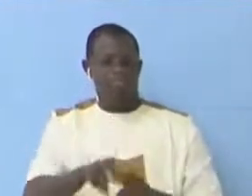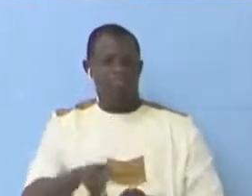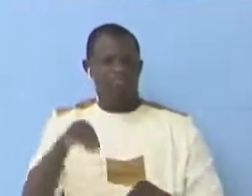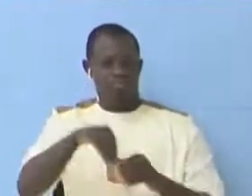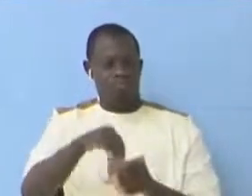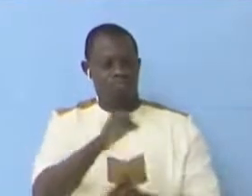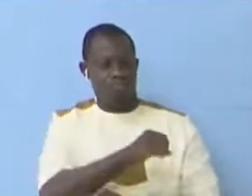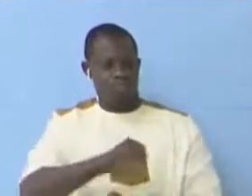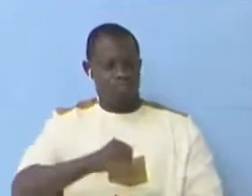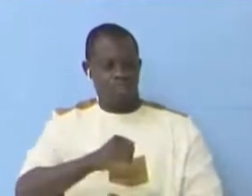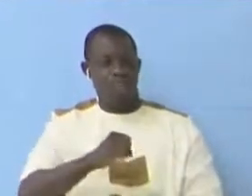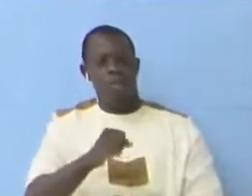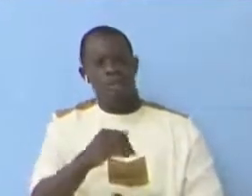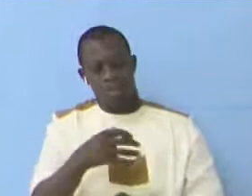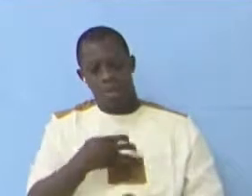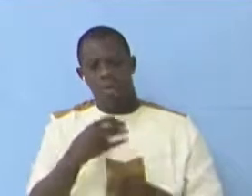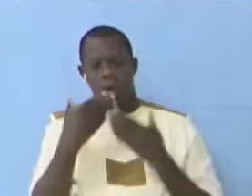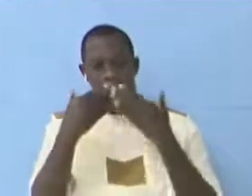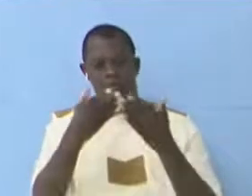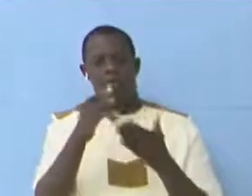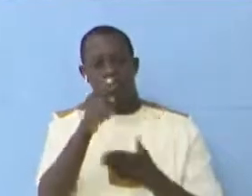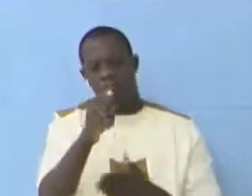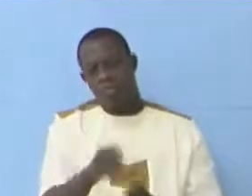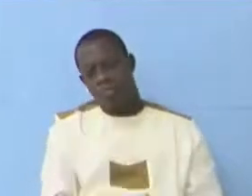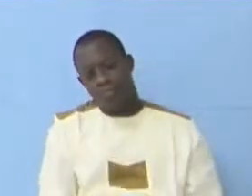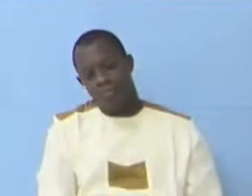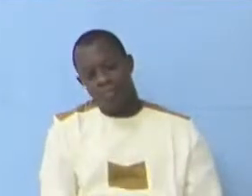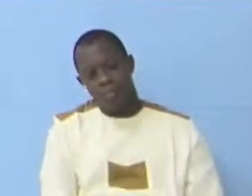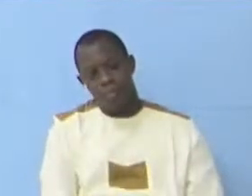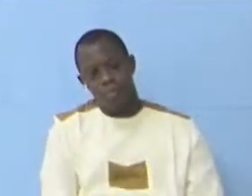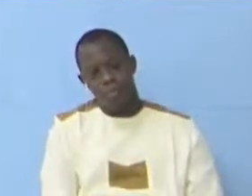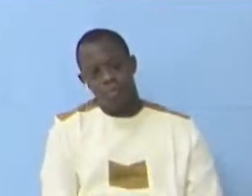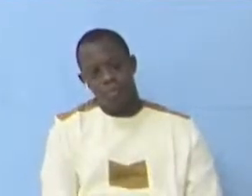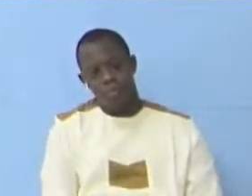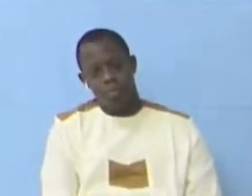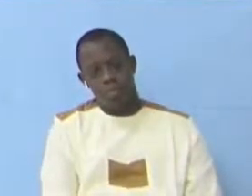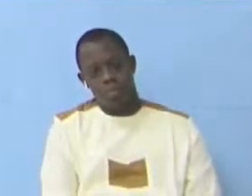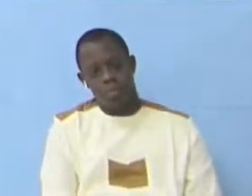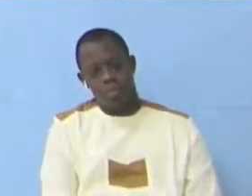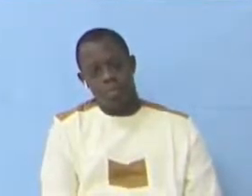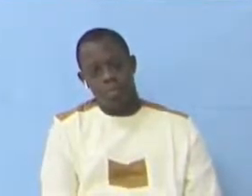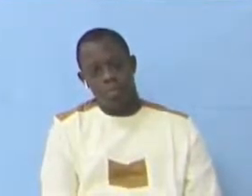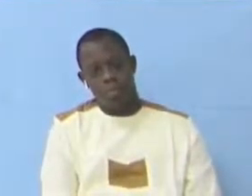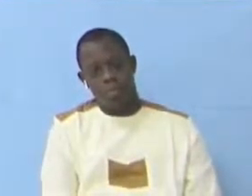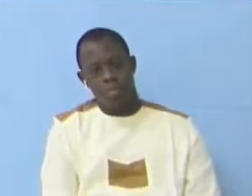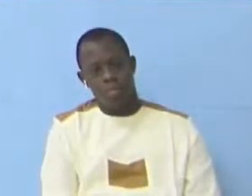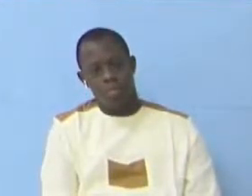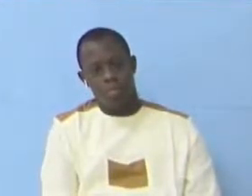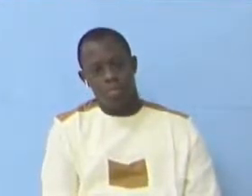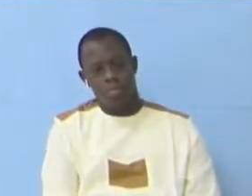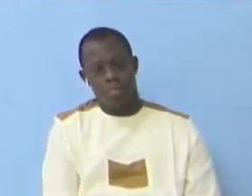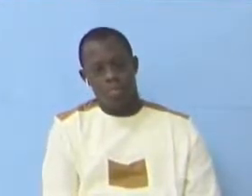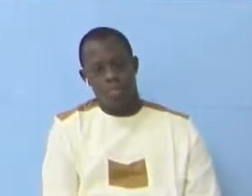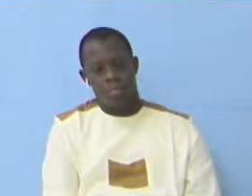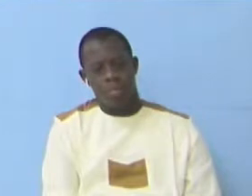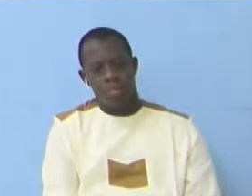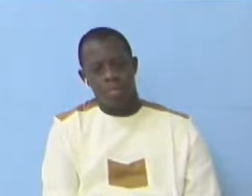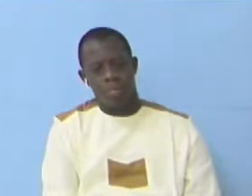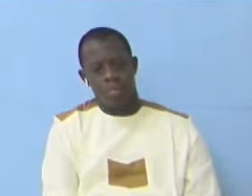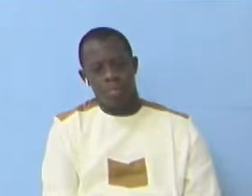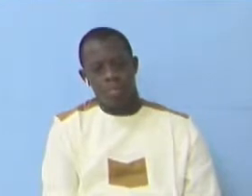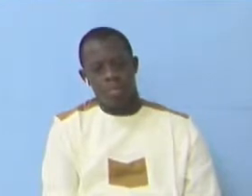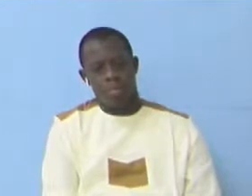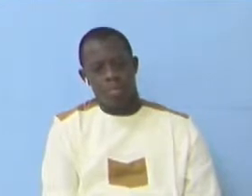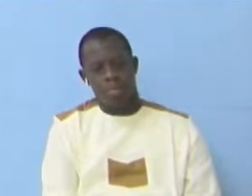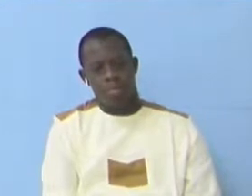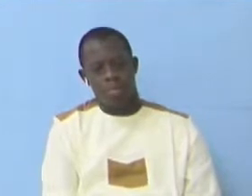amuñ fi benn fende bu wone ne dara dugal na la ci mbir yi waaye nag ba tey tam maa ngi laa wéral ne